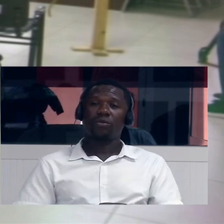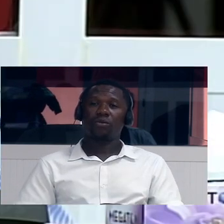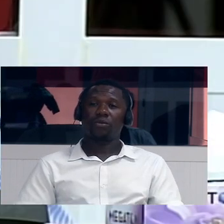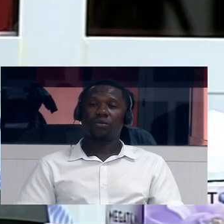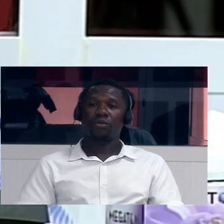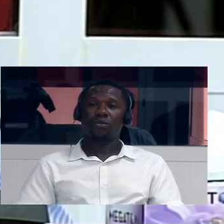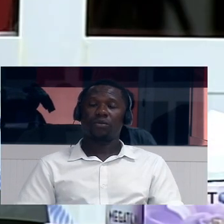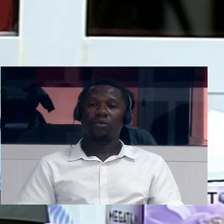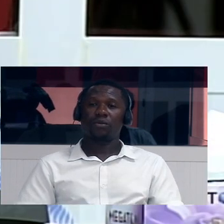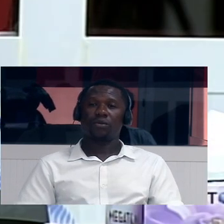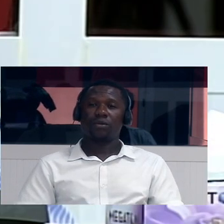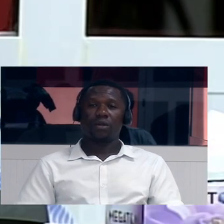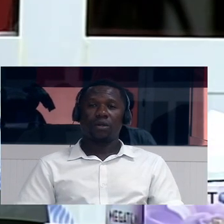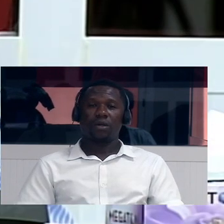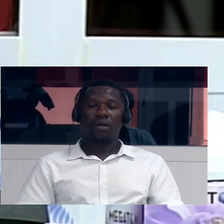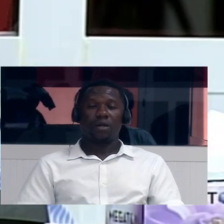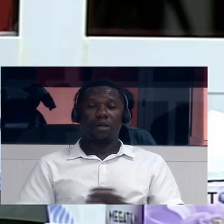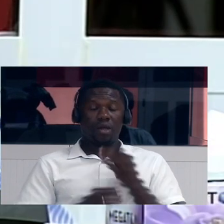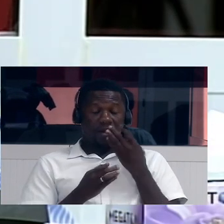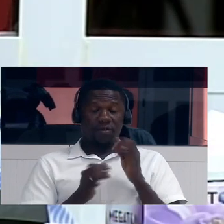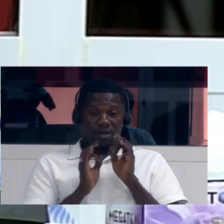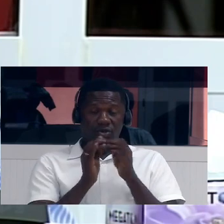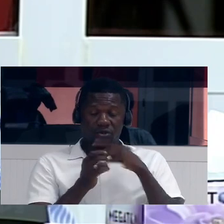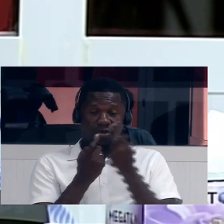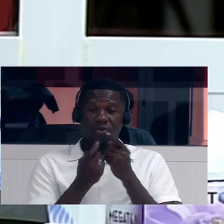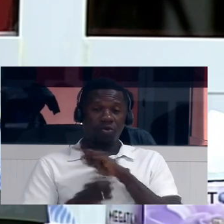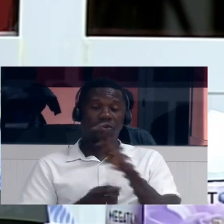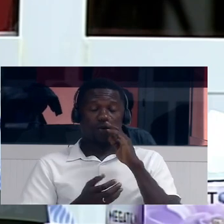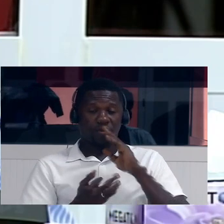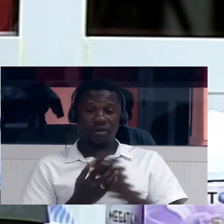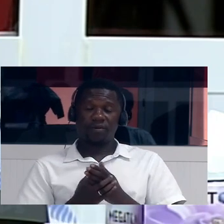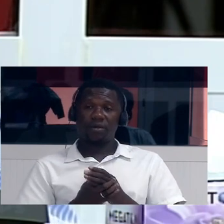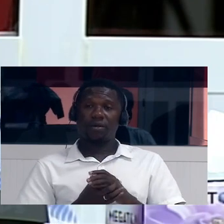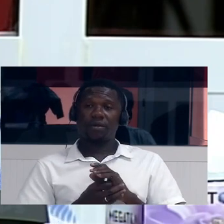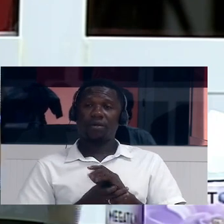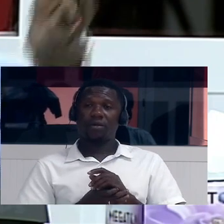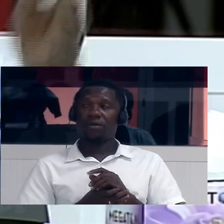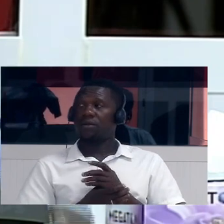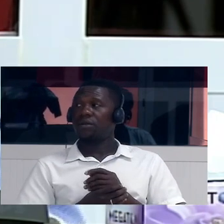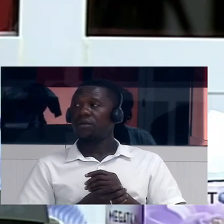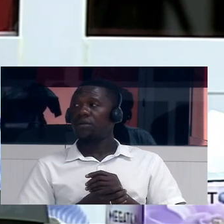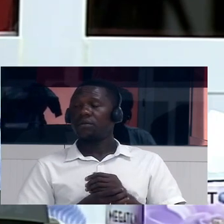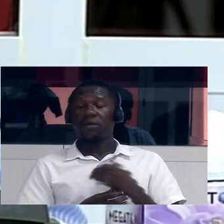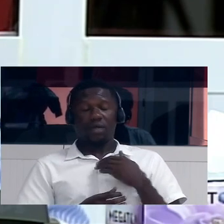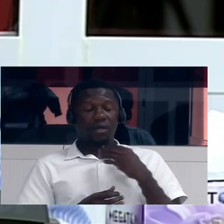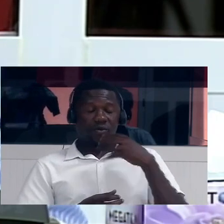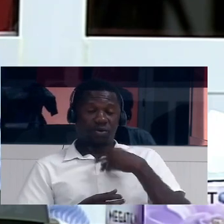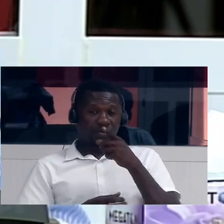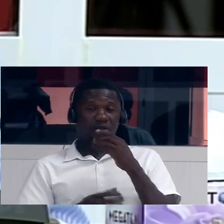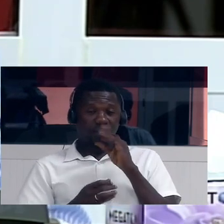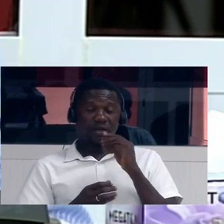If I tell you something, you will not believe it. If I tell you something, yes. You will not believe it. I was expecting you to say so all the time.